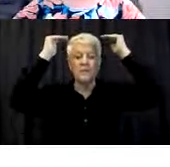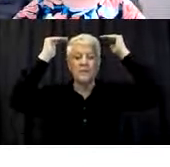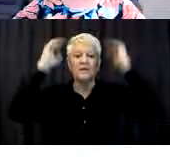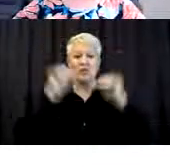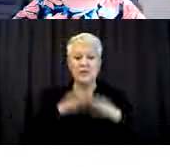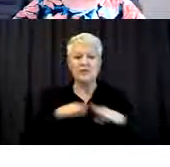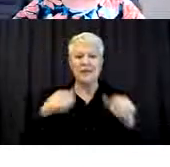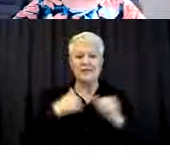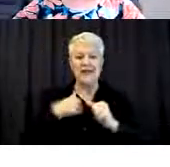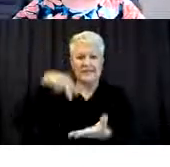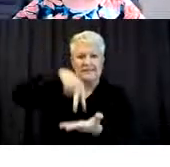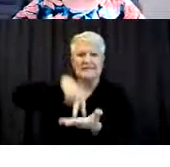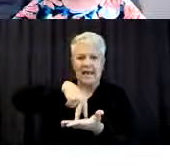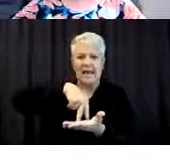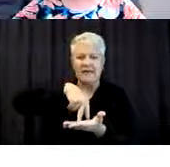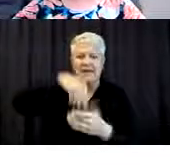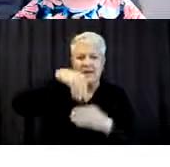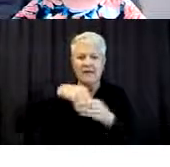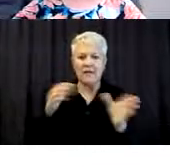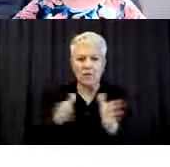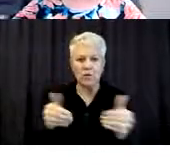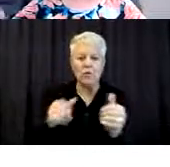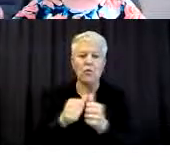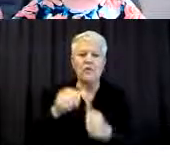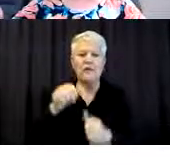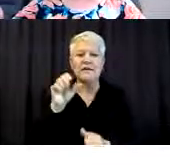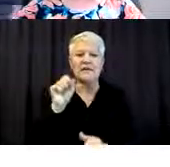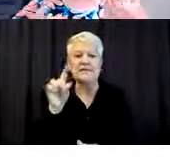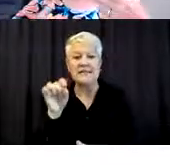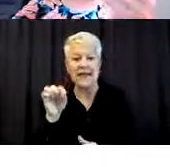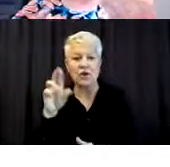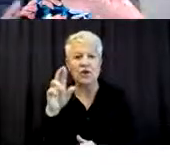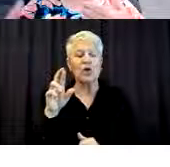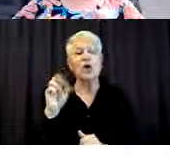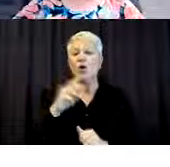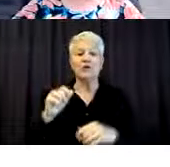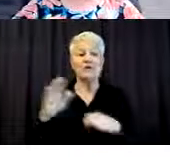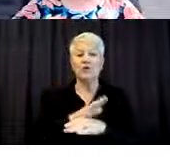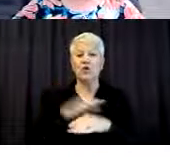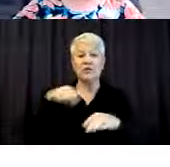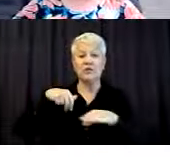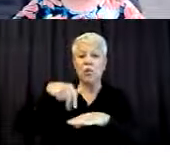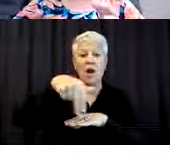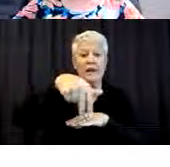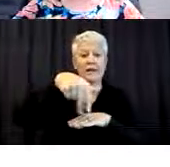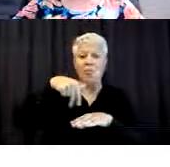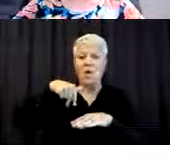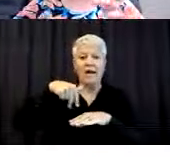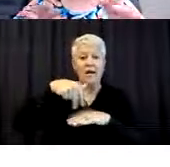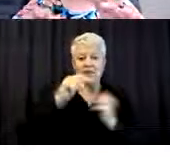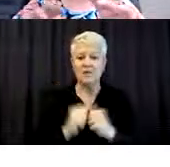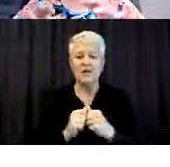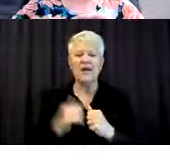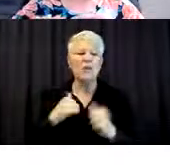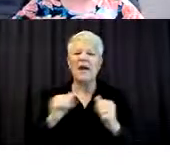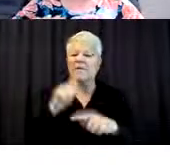could actually stand in one, in a stander, or just fully stand and walk in and out of it. So there are various kind